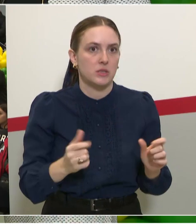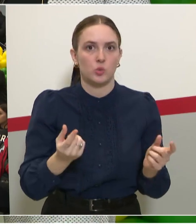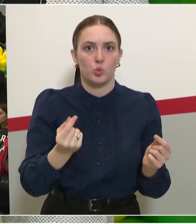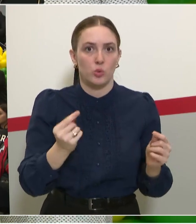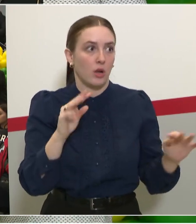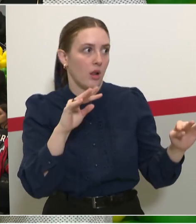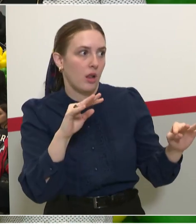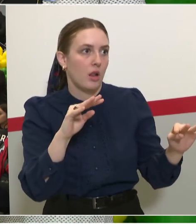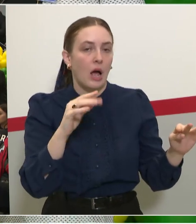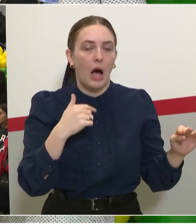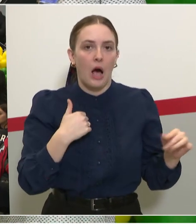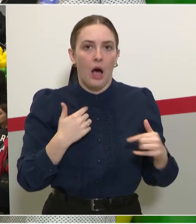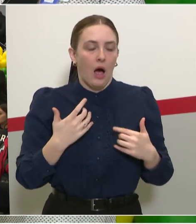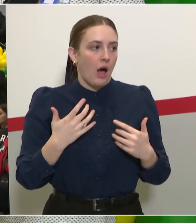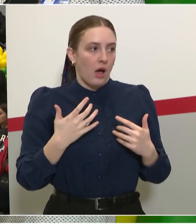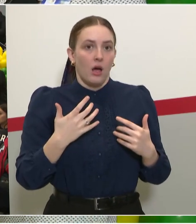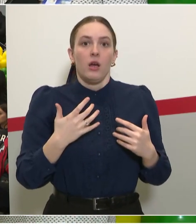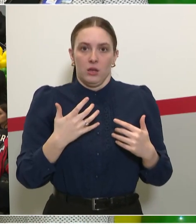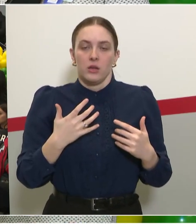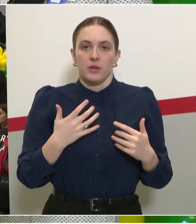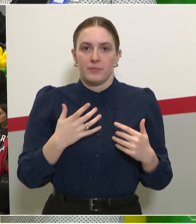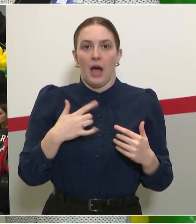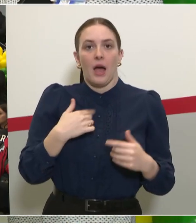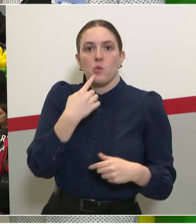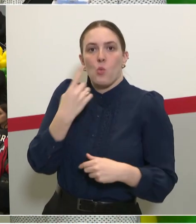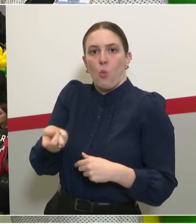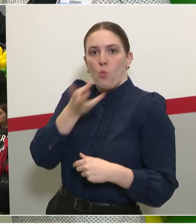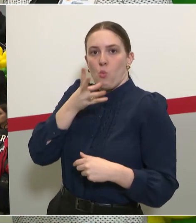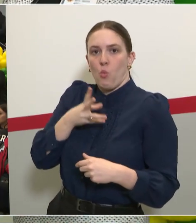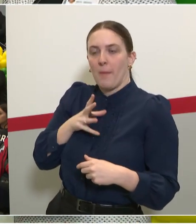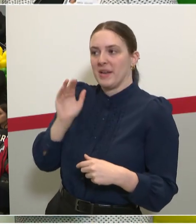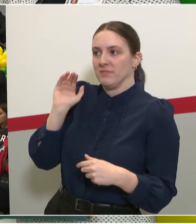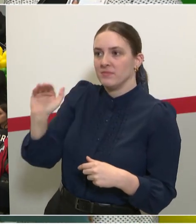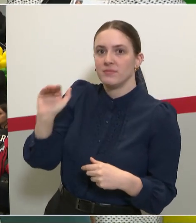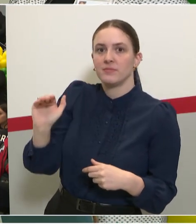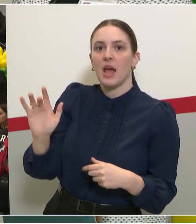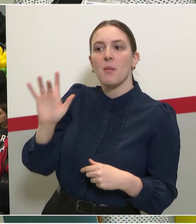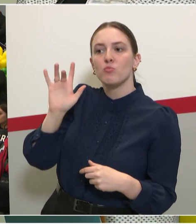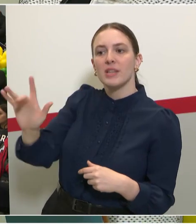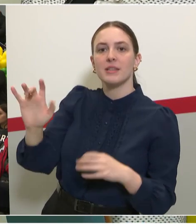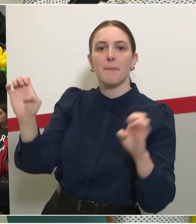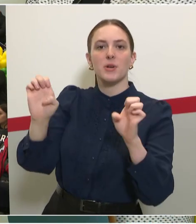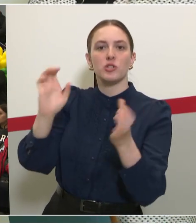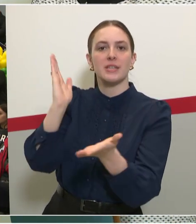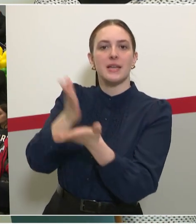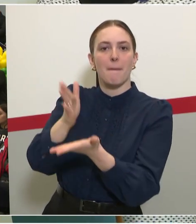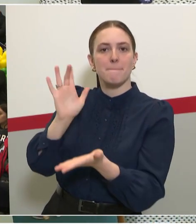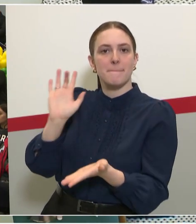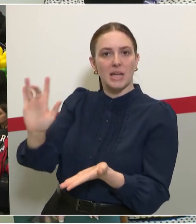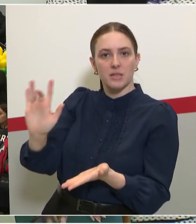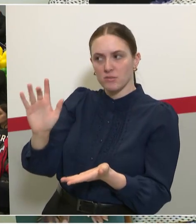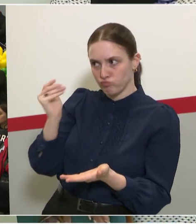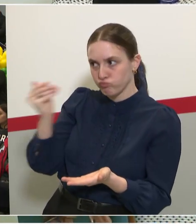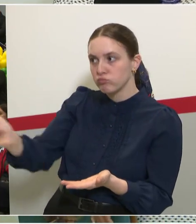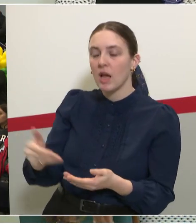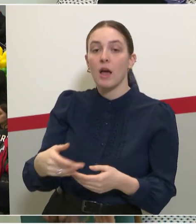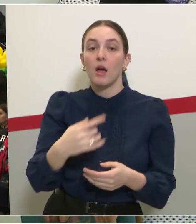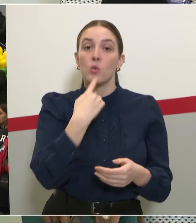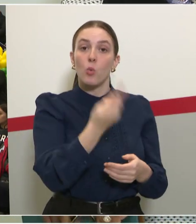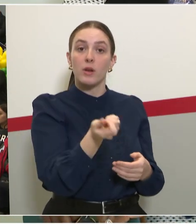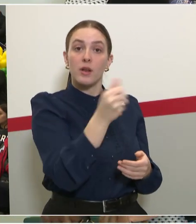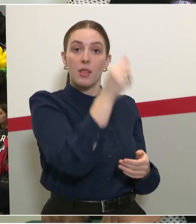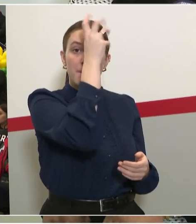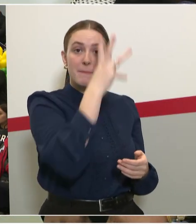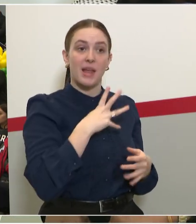moves. I told a woman to immediately go press the emergency stop button. I told another man to go get